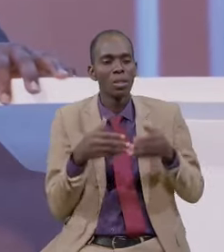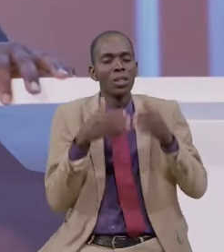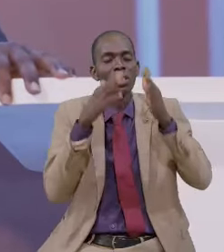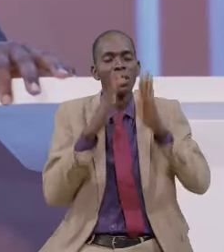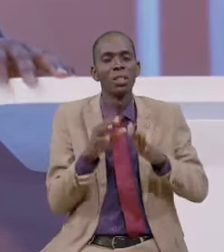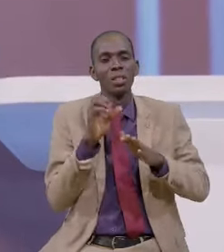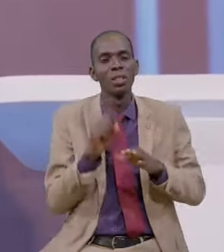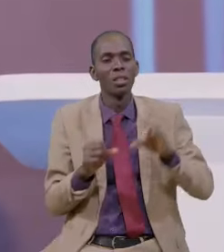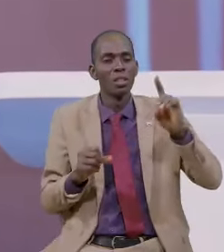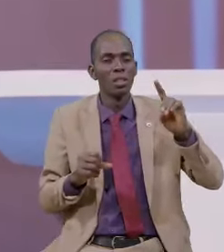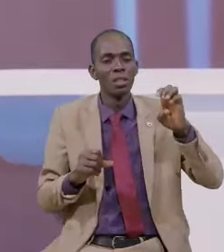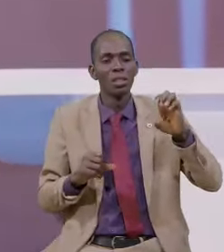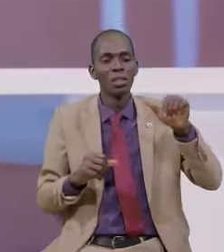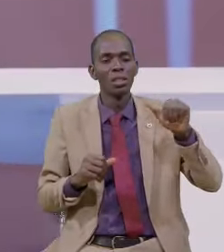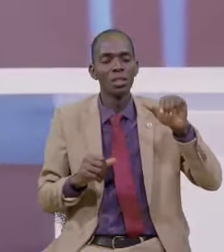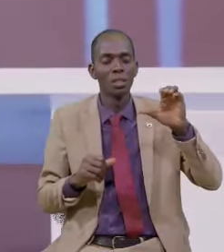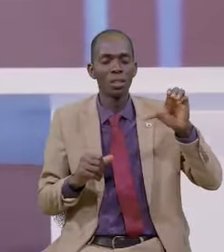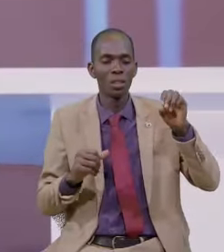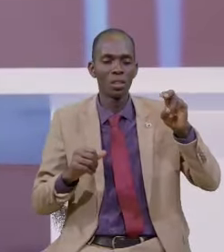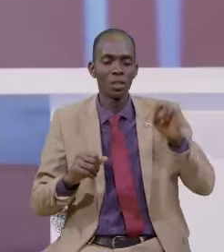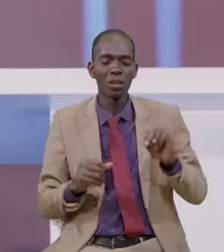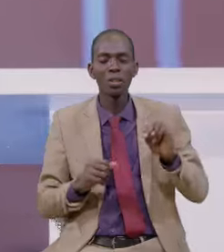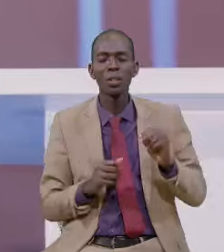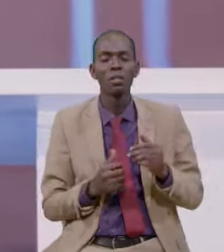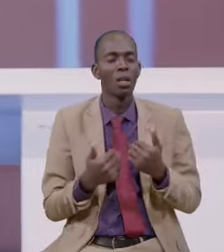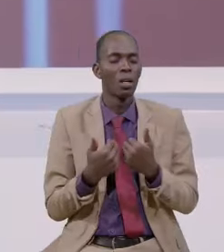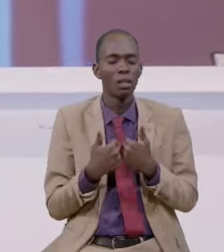and the members, no spot.